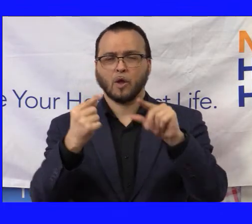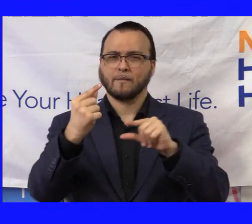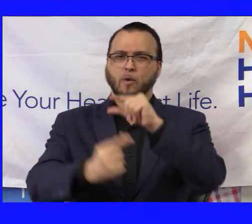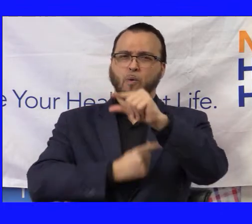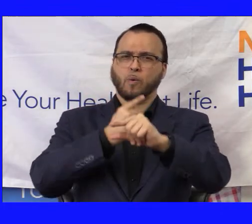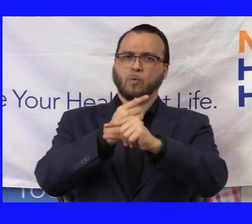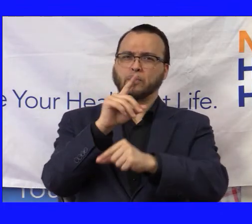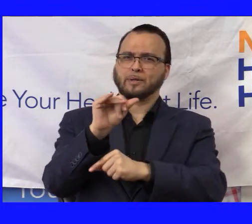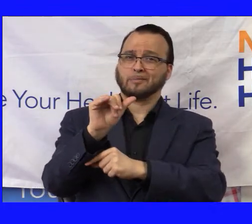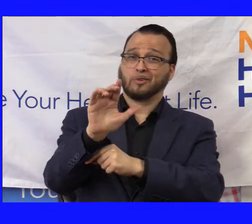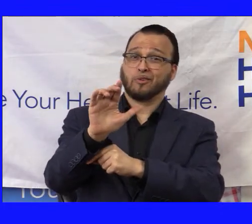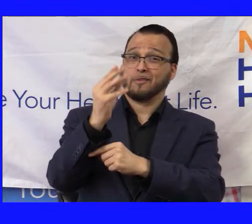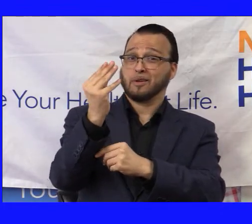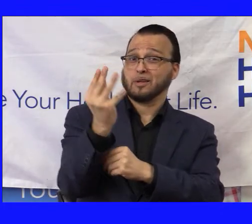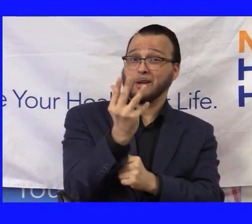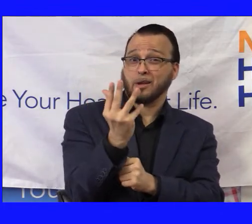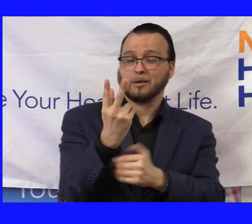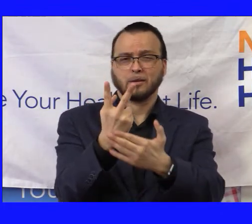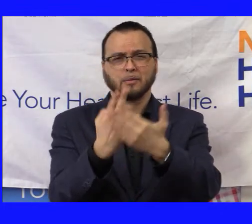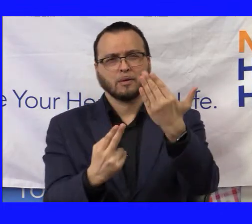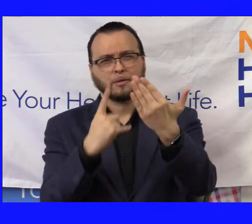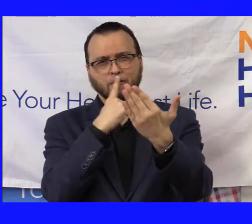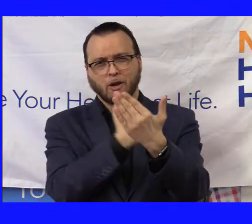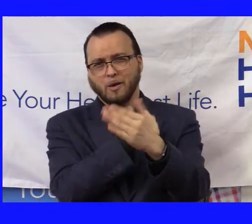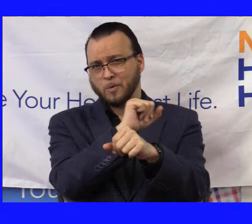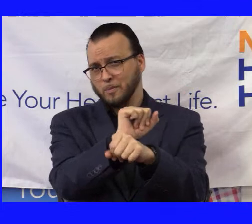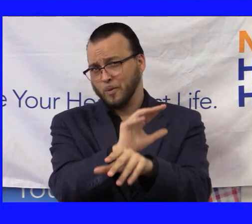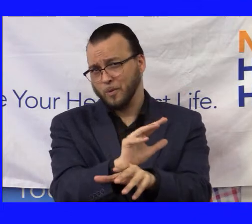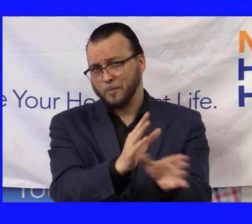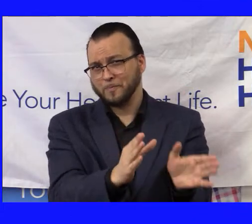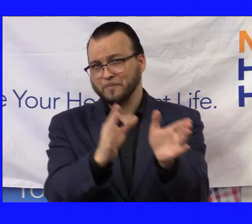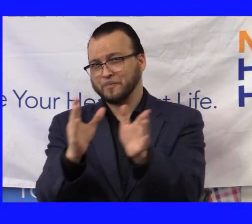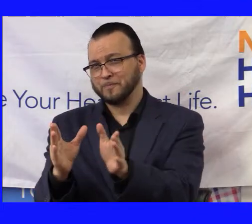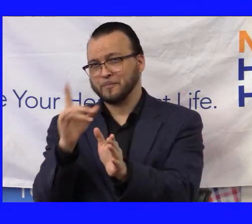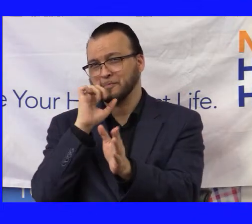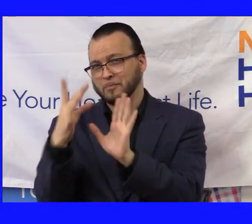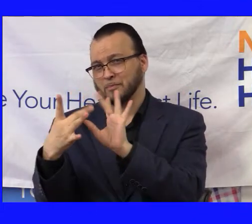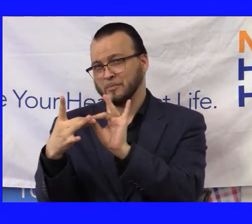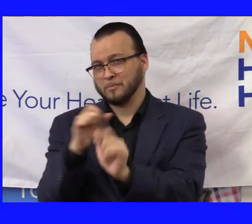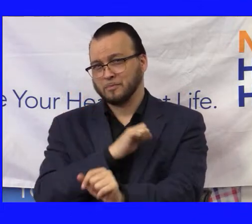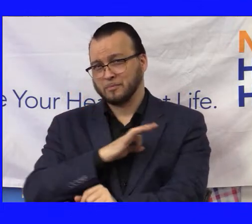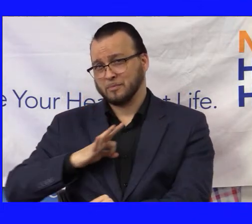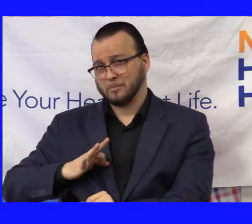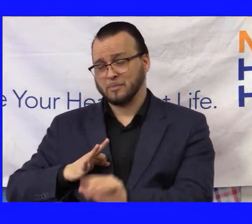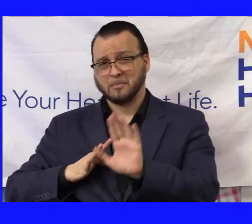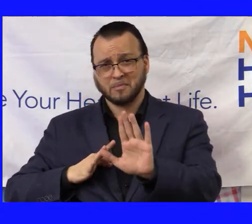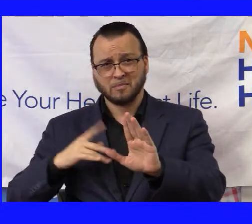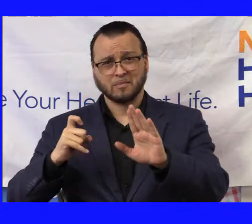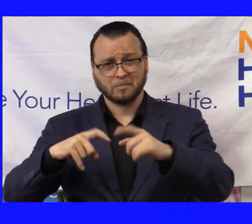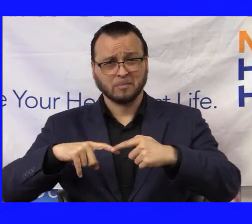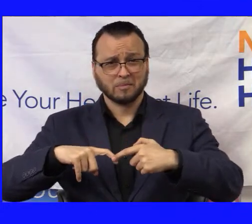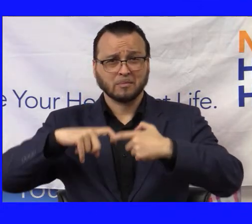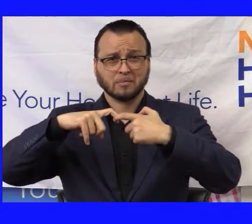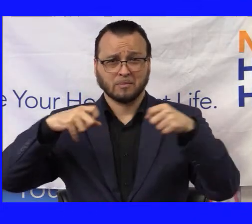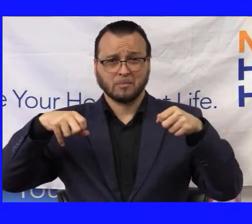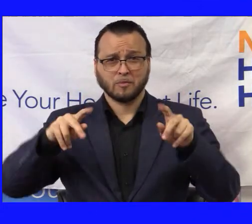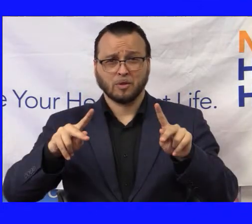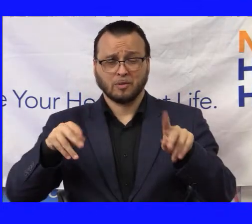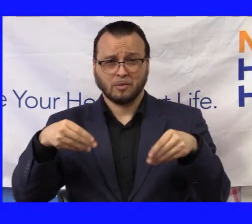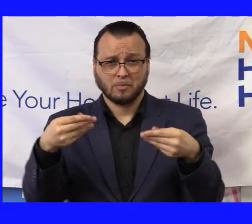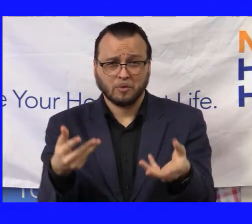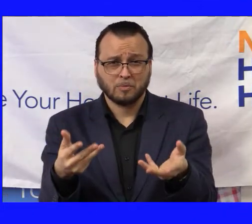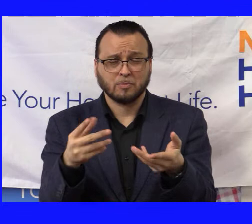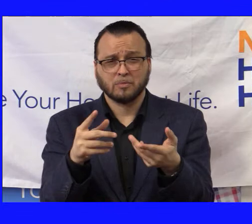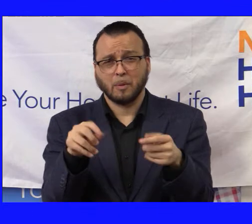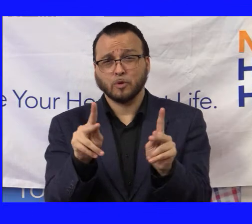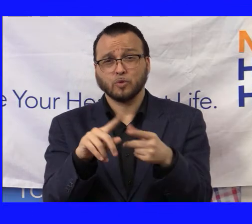data, both for our employees as well as our affiliate staff. I want to pause here, give you an opportunity to process